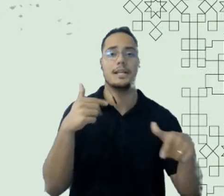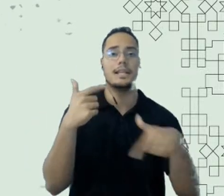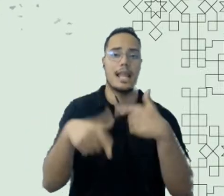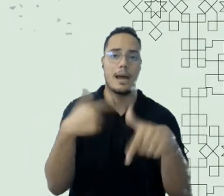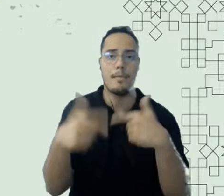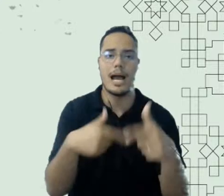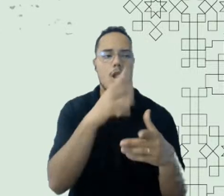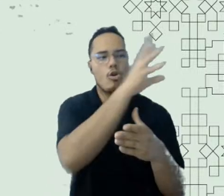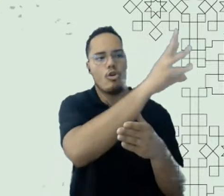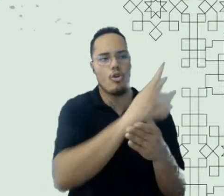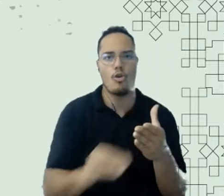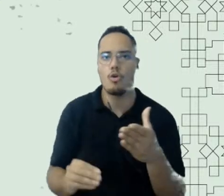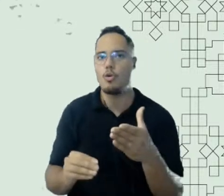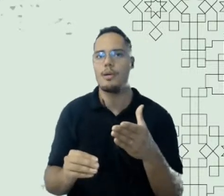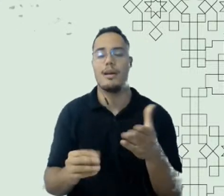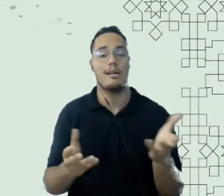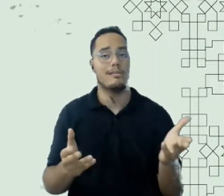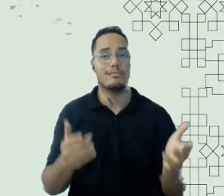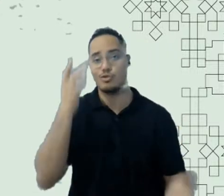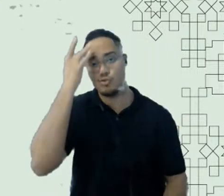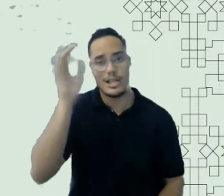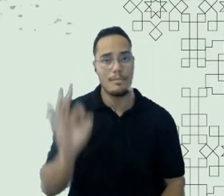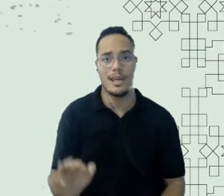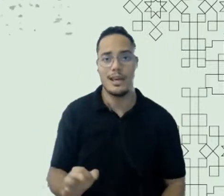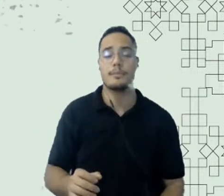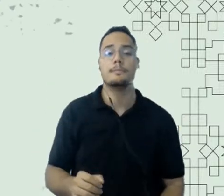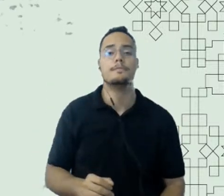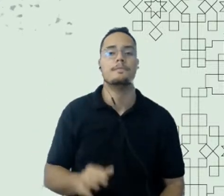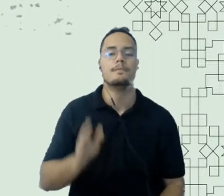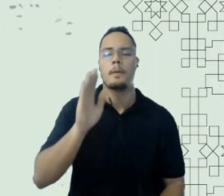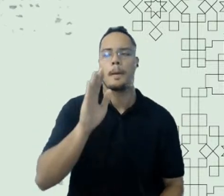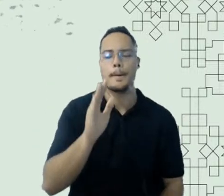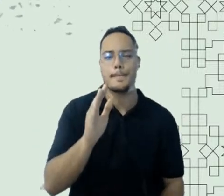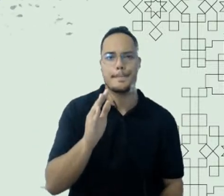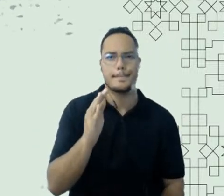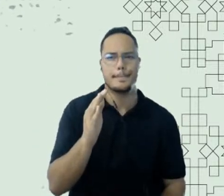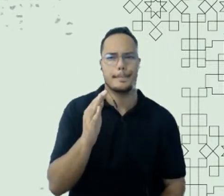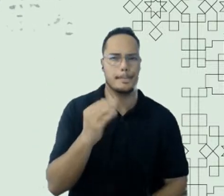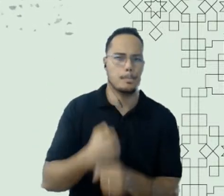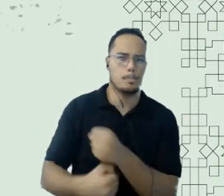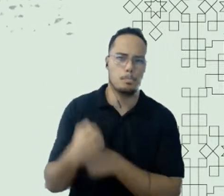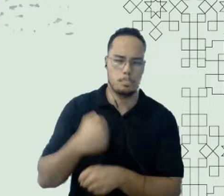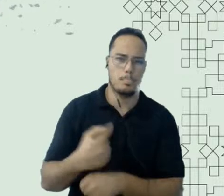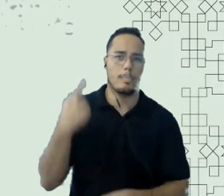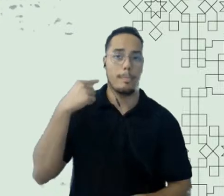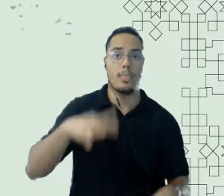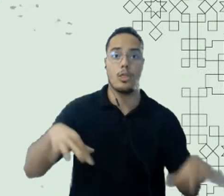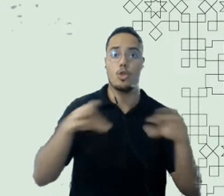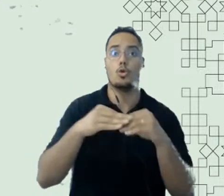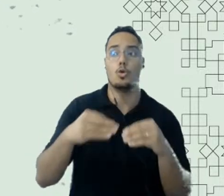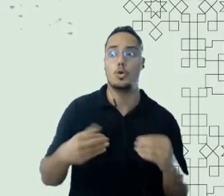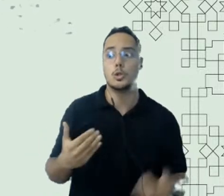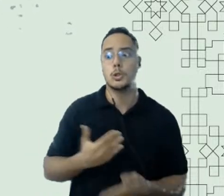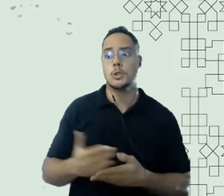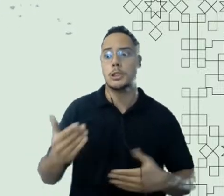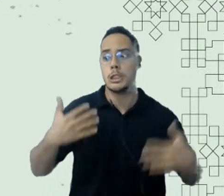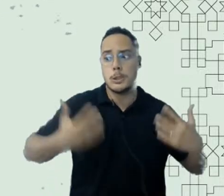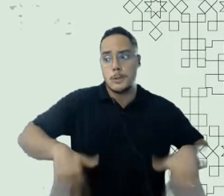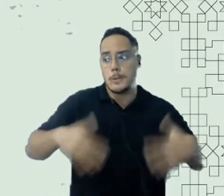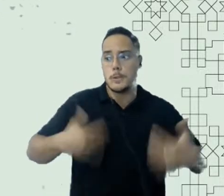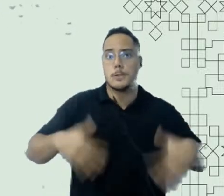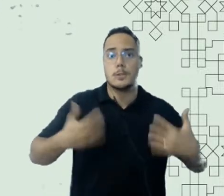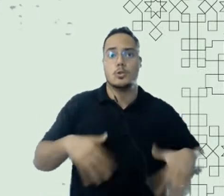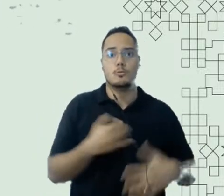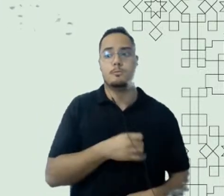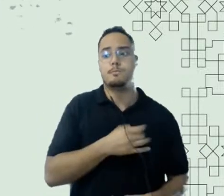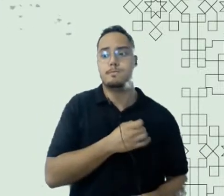course, everybody started to panic to say that, oh my God, we have allowed generative AI under an exception.